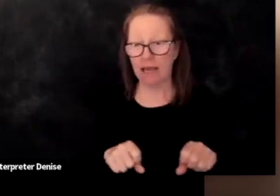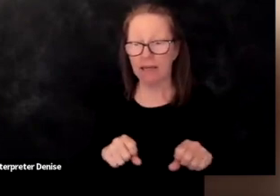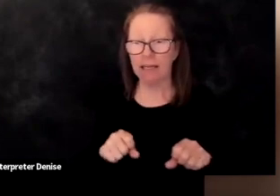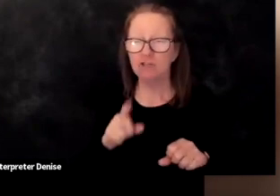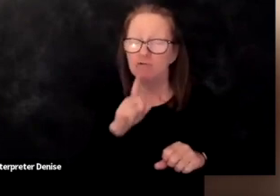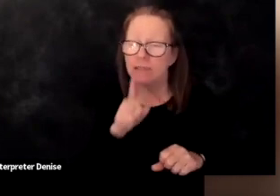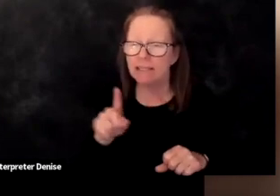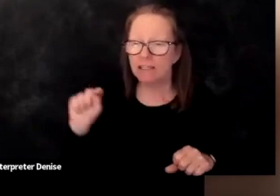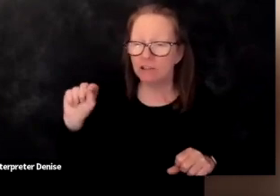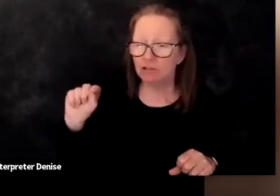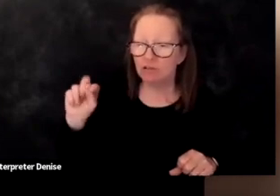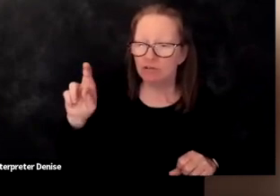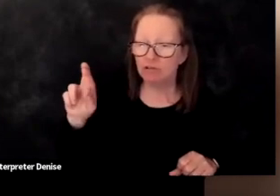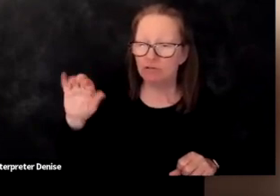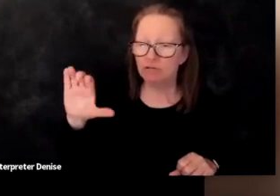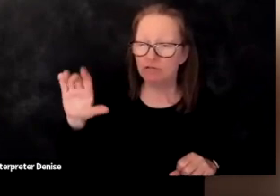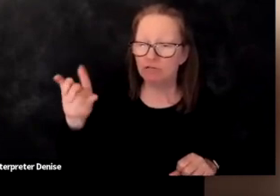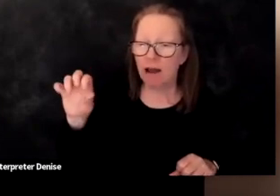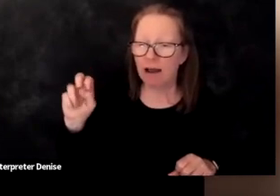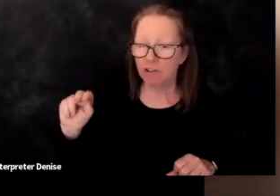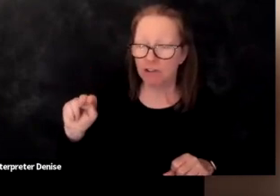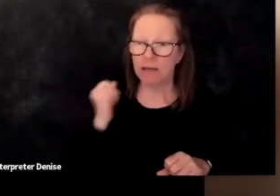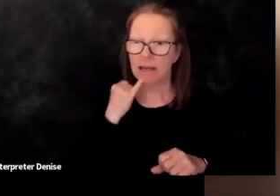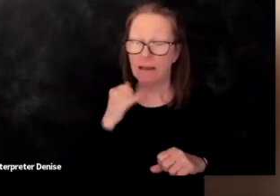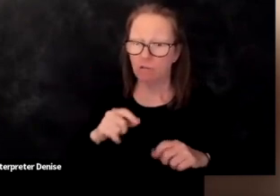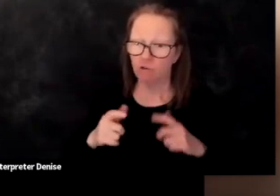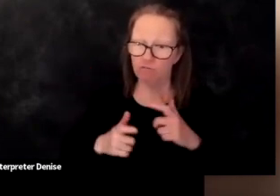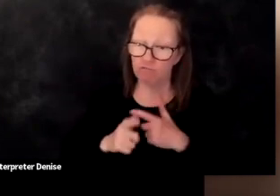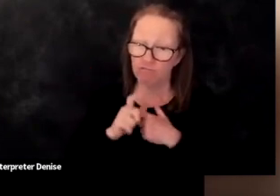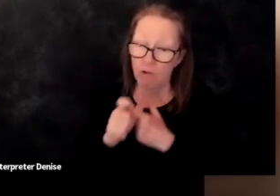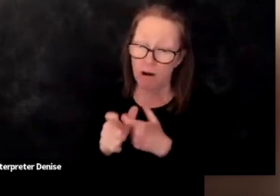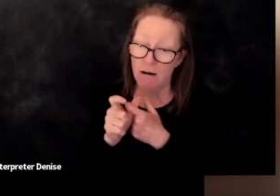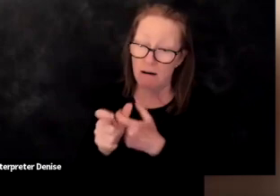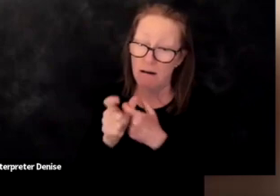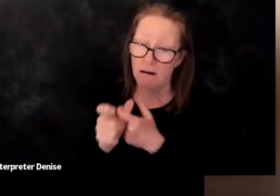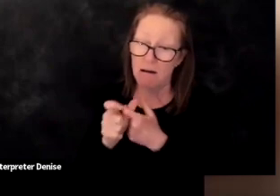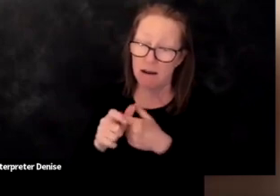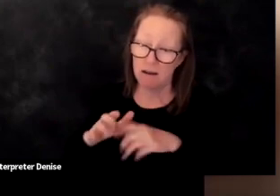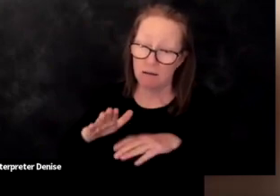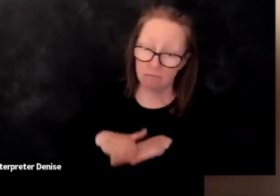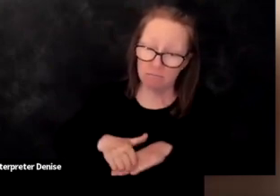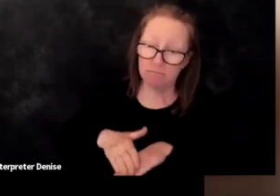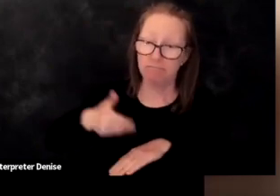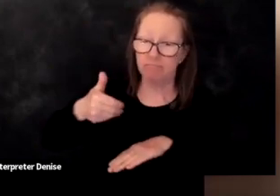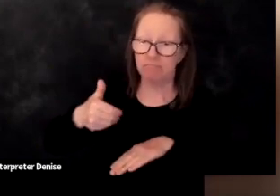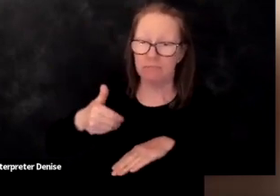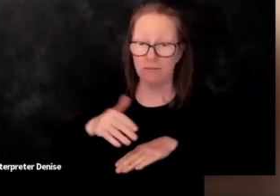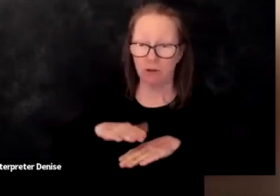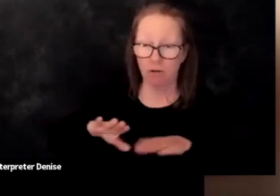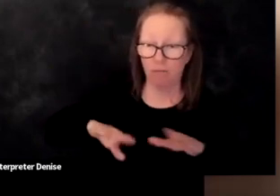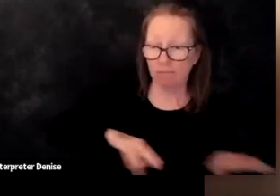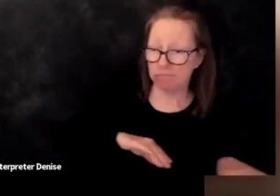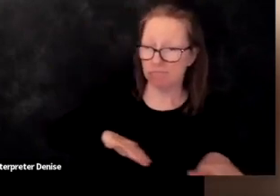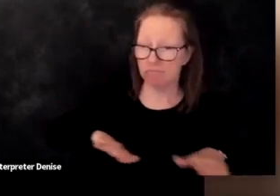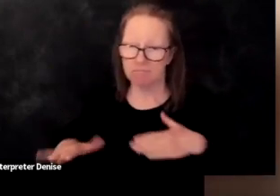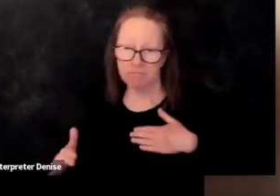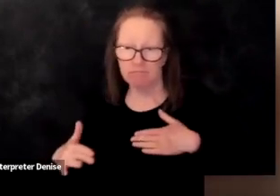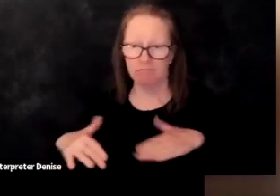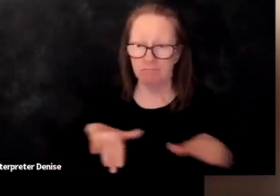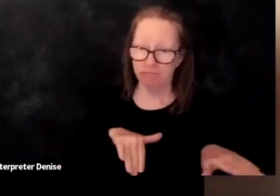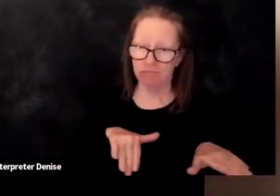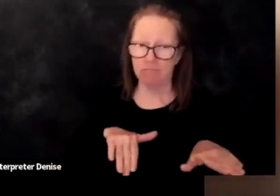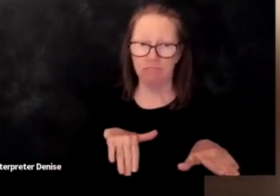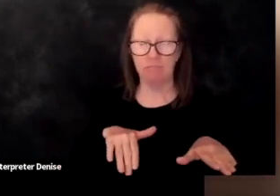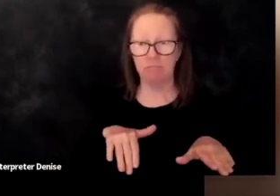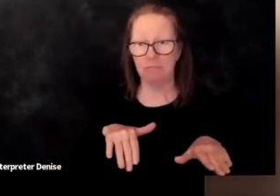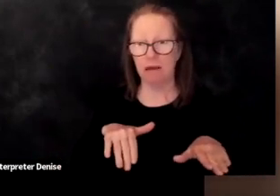you are running and you want to stop your foot, if you're cutting in a tennis match or turning in a track and field